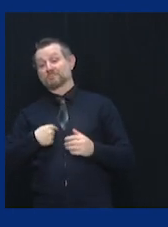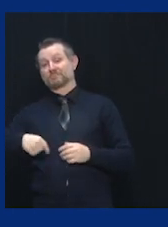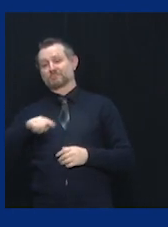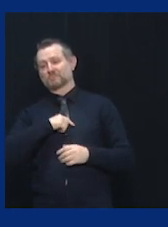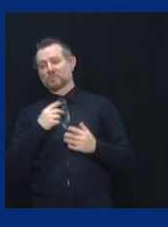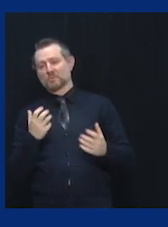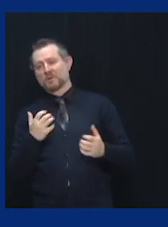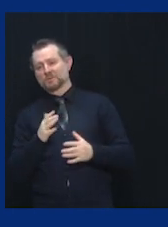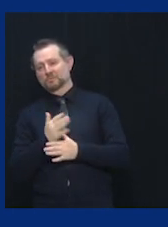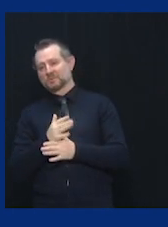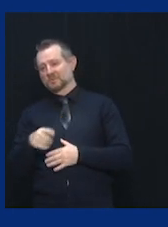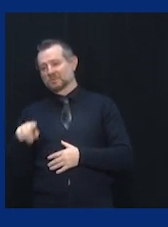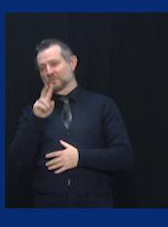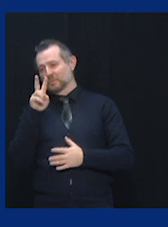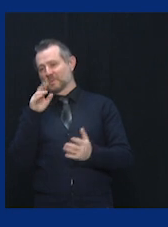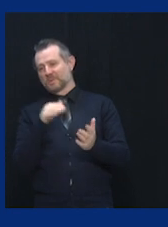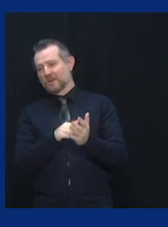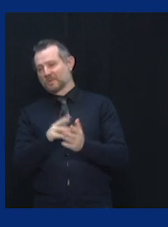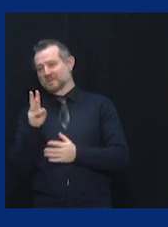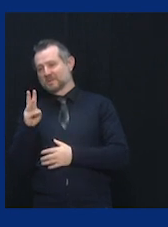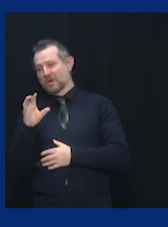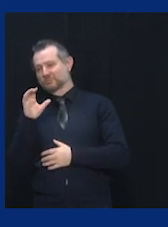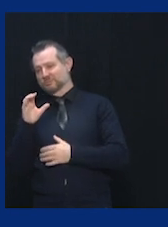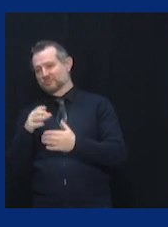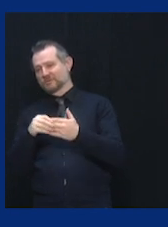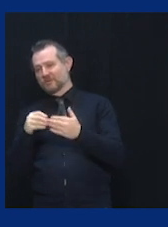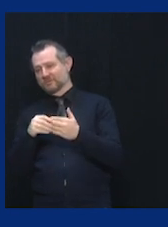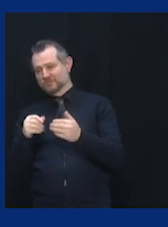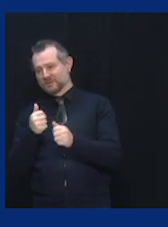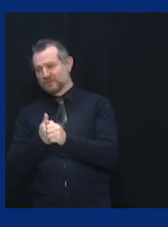$2,600 for New York taxpayers.